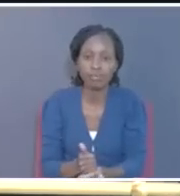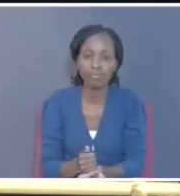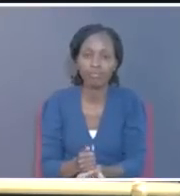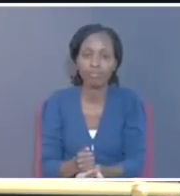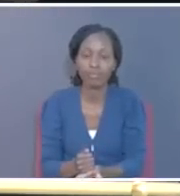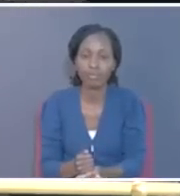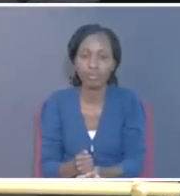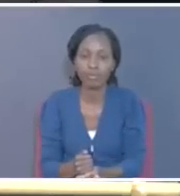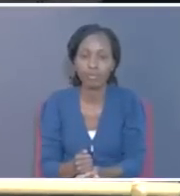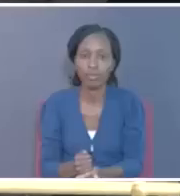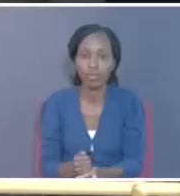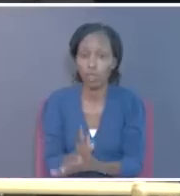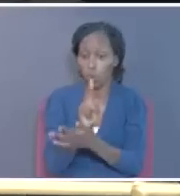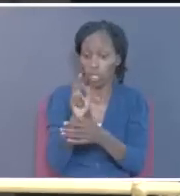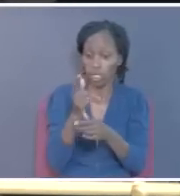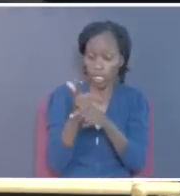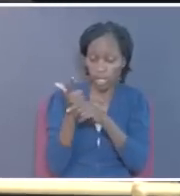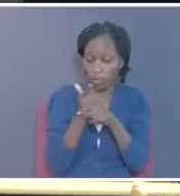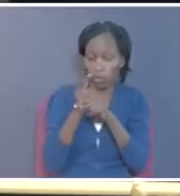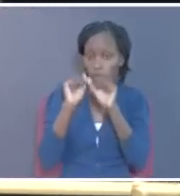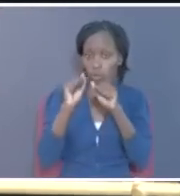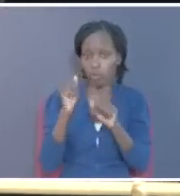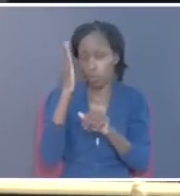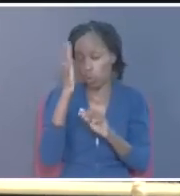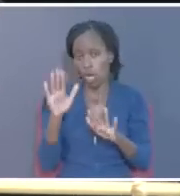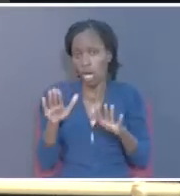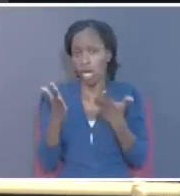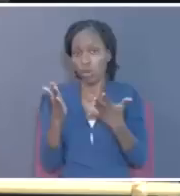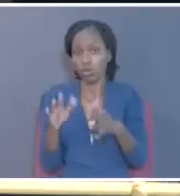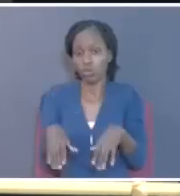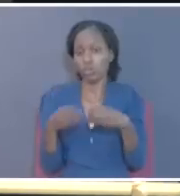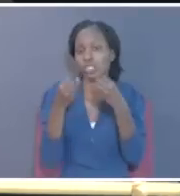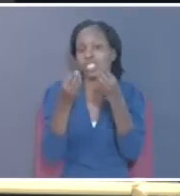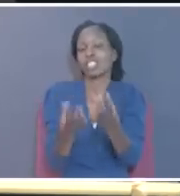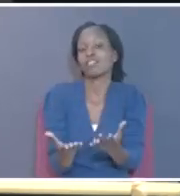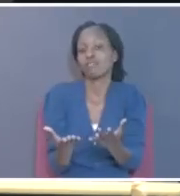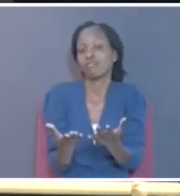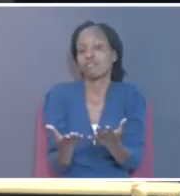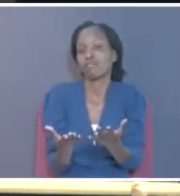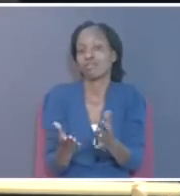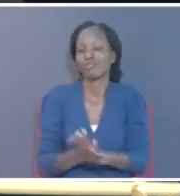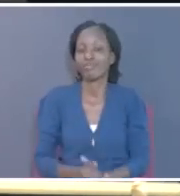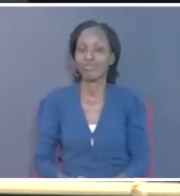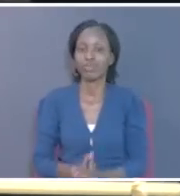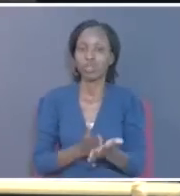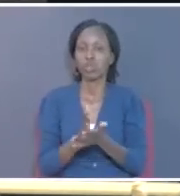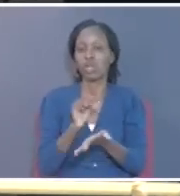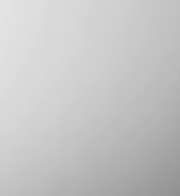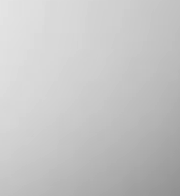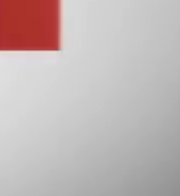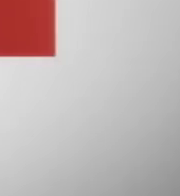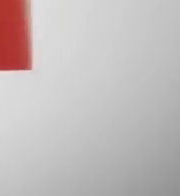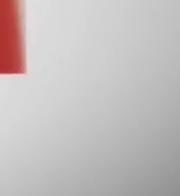Amen. Please watch this so that you can be able to know how best you can give electronically. Thank